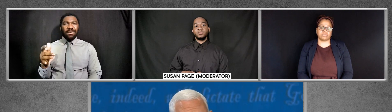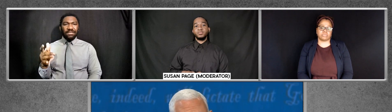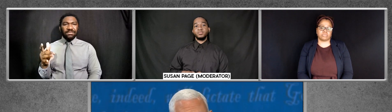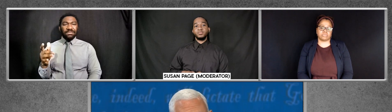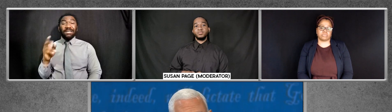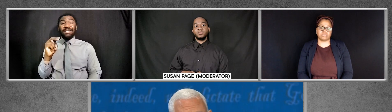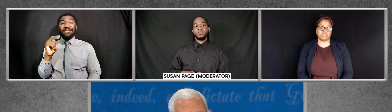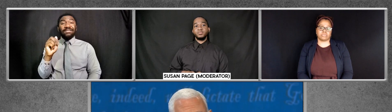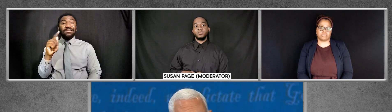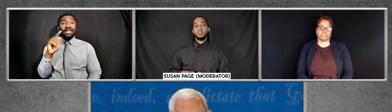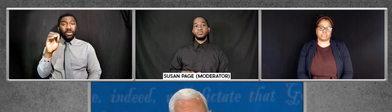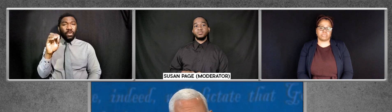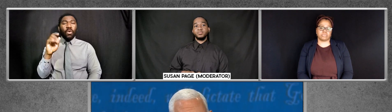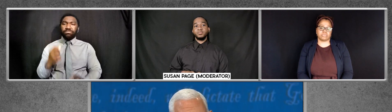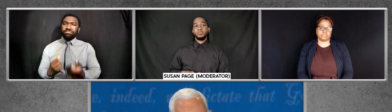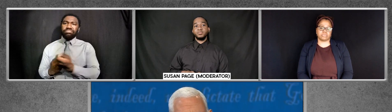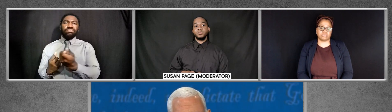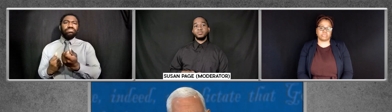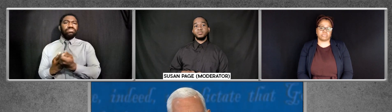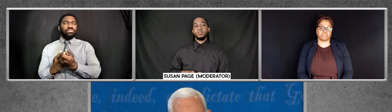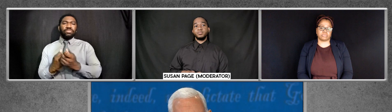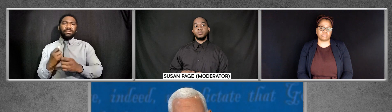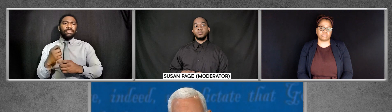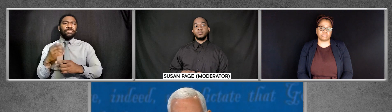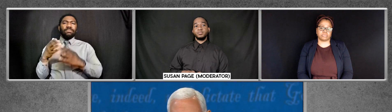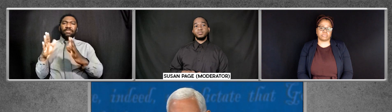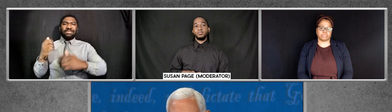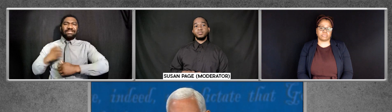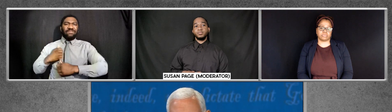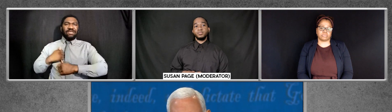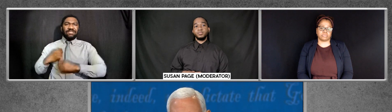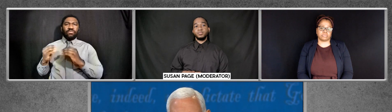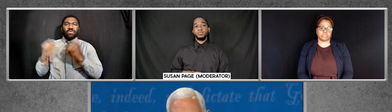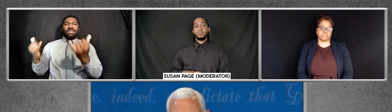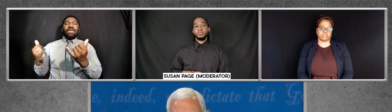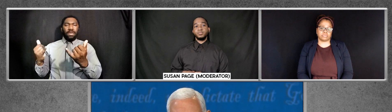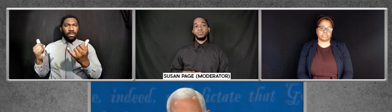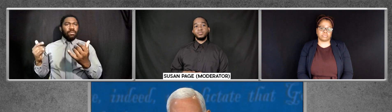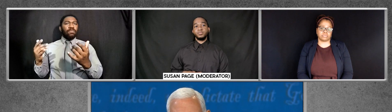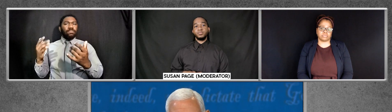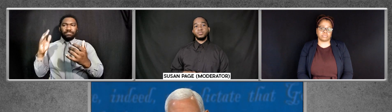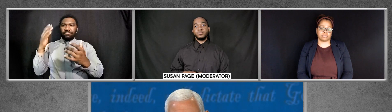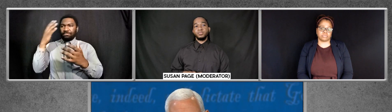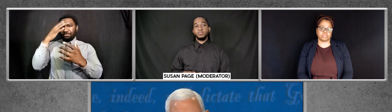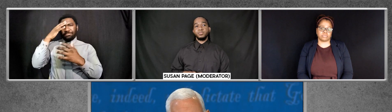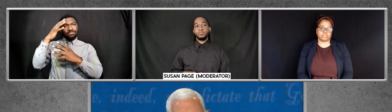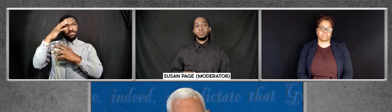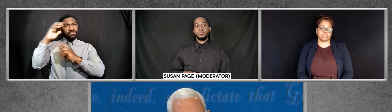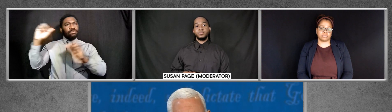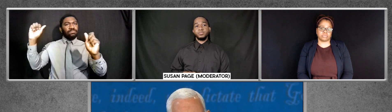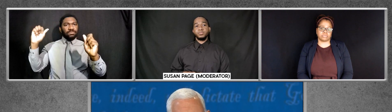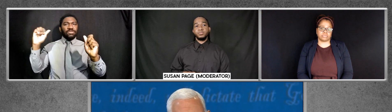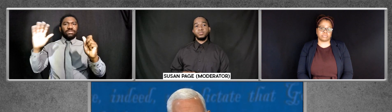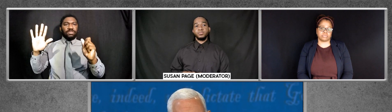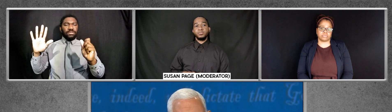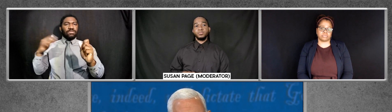thanks to President Trump's leadership. We've strengthened our alliances across the Asia-Pacific, and we've stood